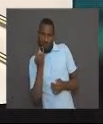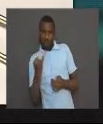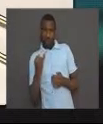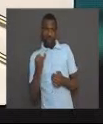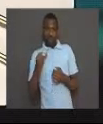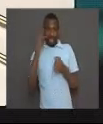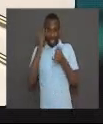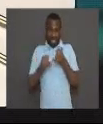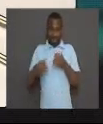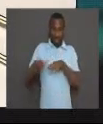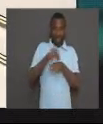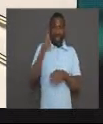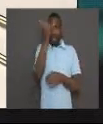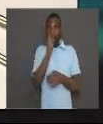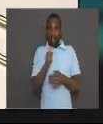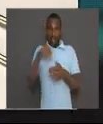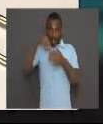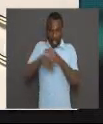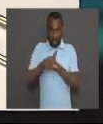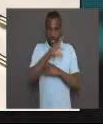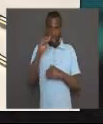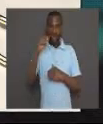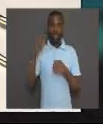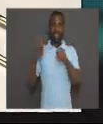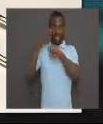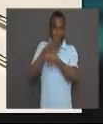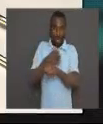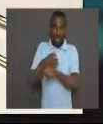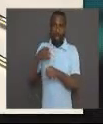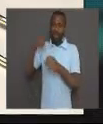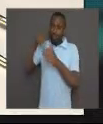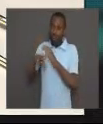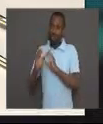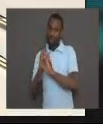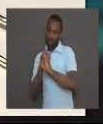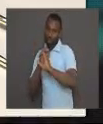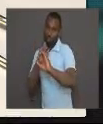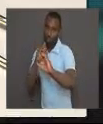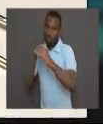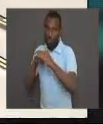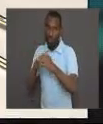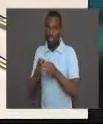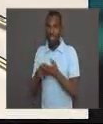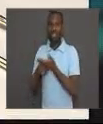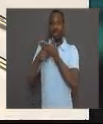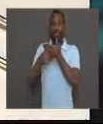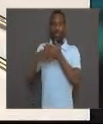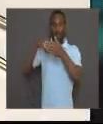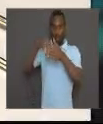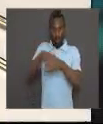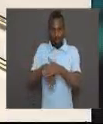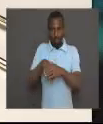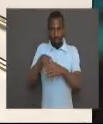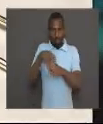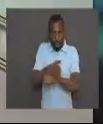the narrow end of a trombone to create an airflow that travels through the